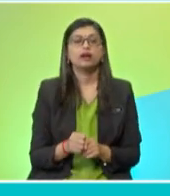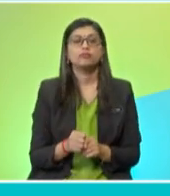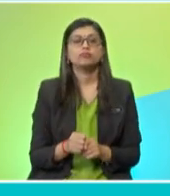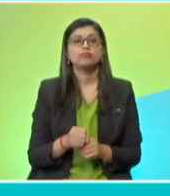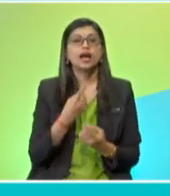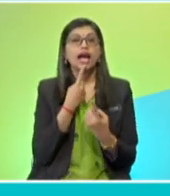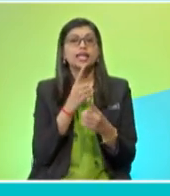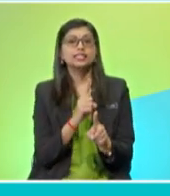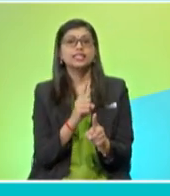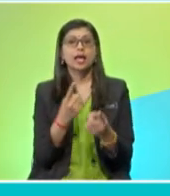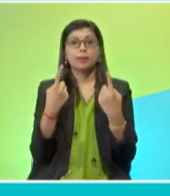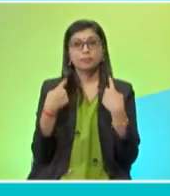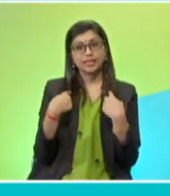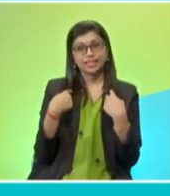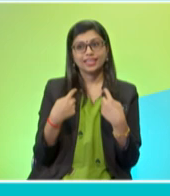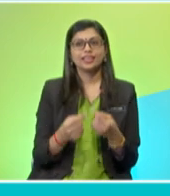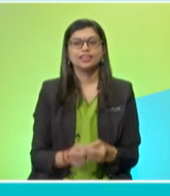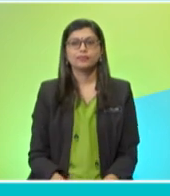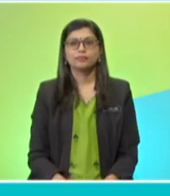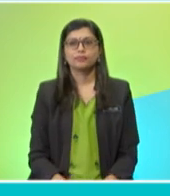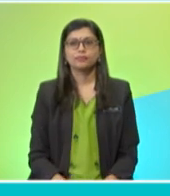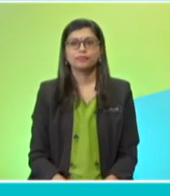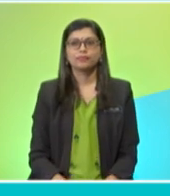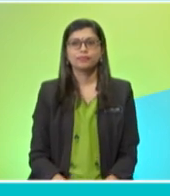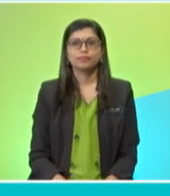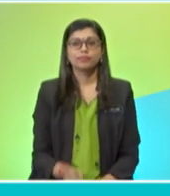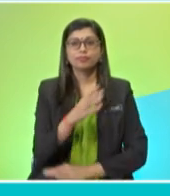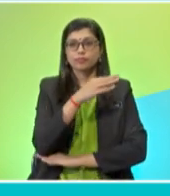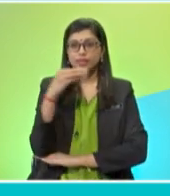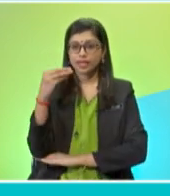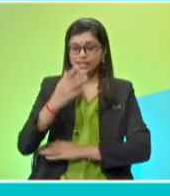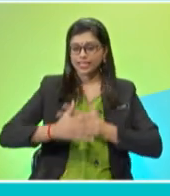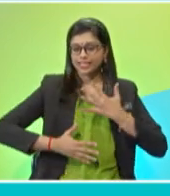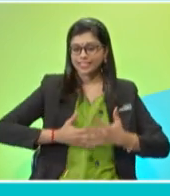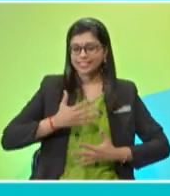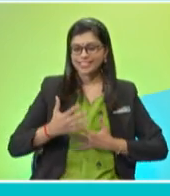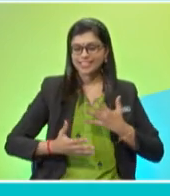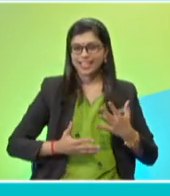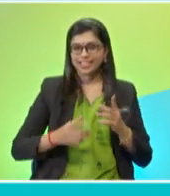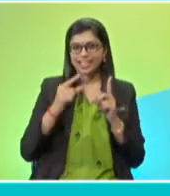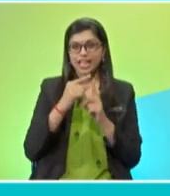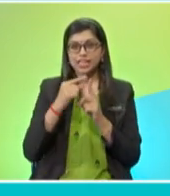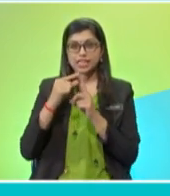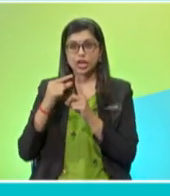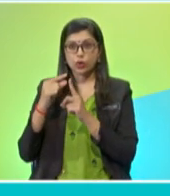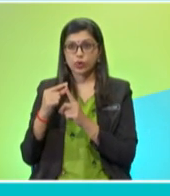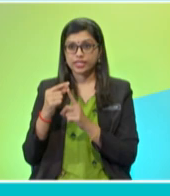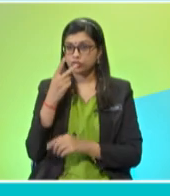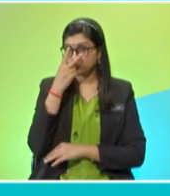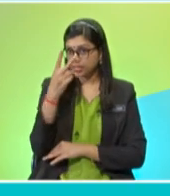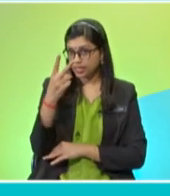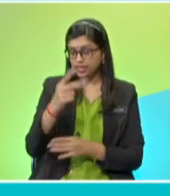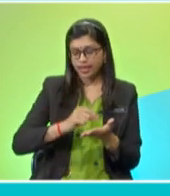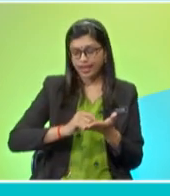are also able to recognize and sound out initial words, read and write simple sentences.